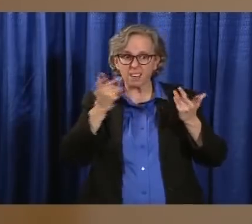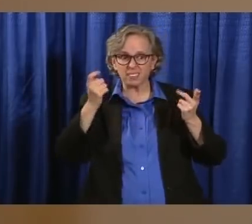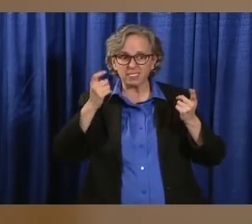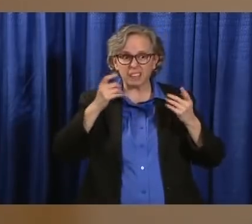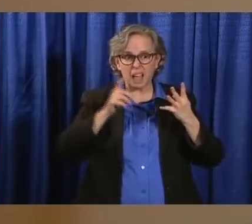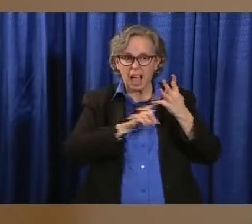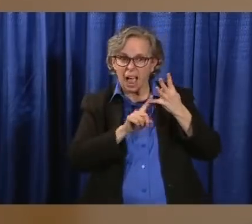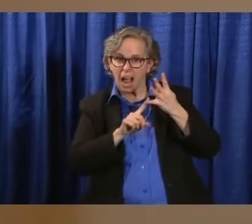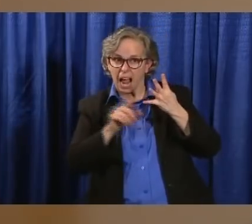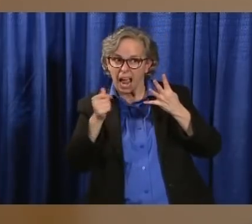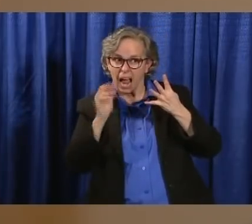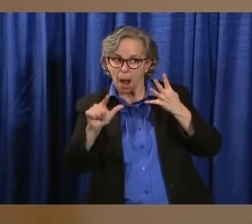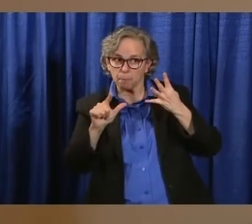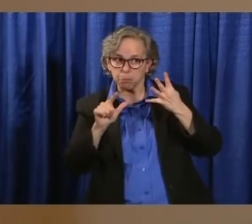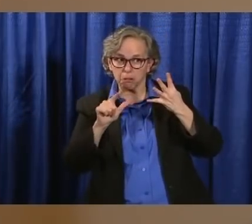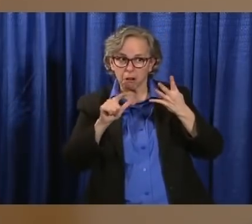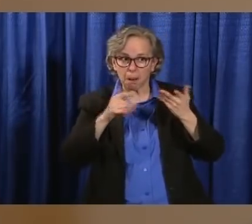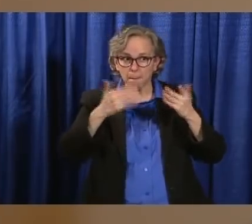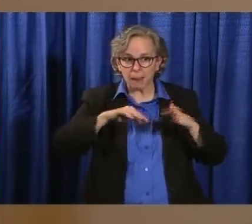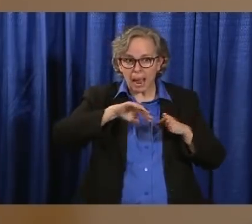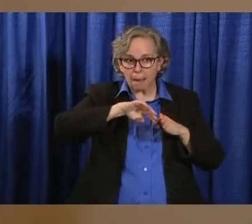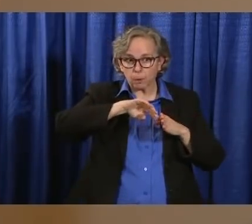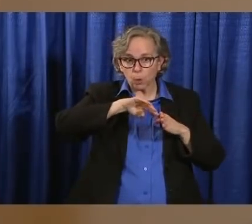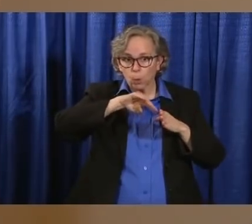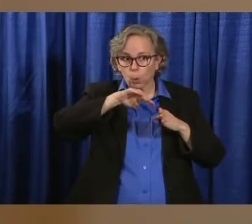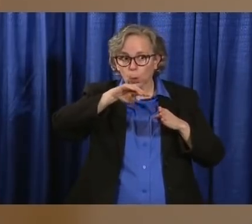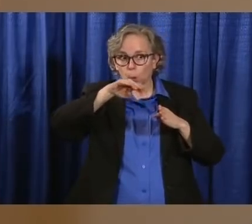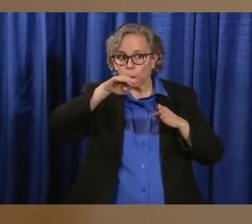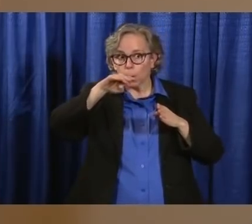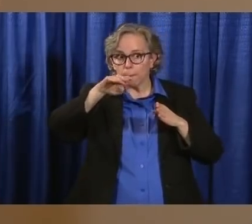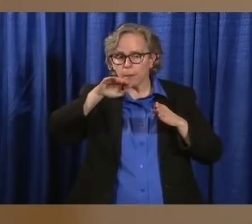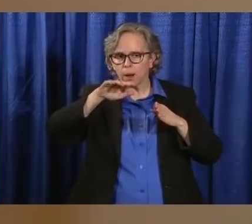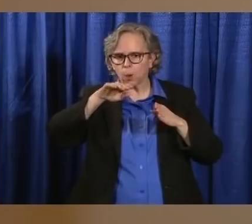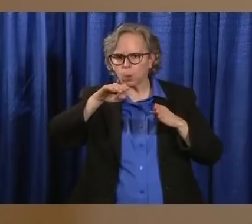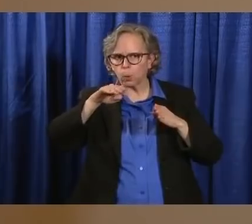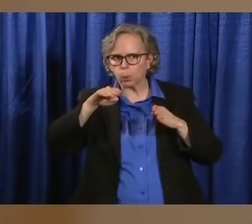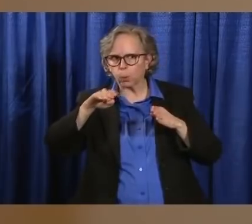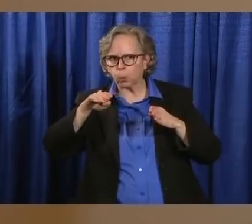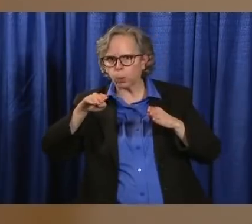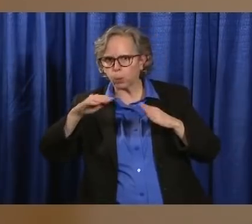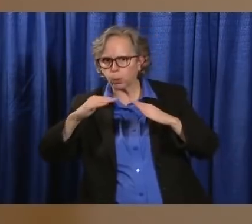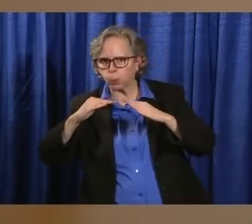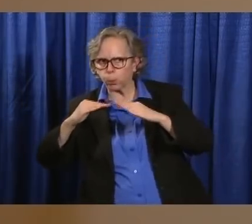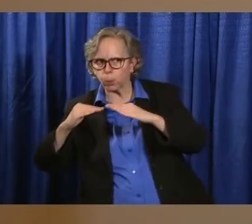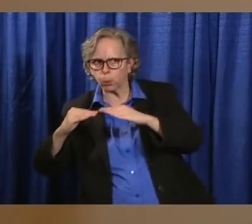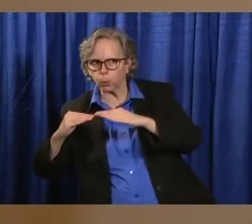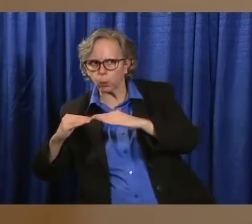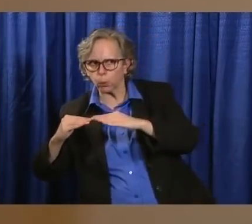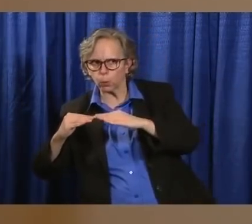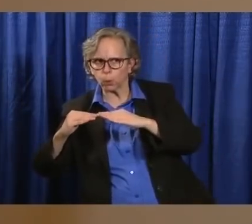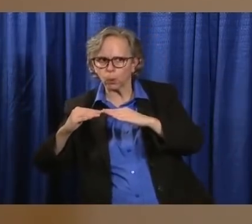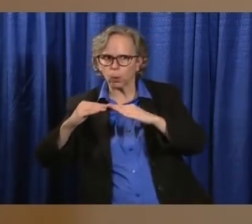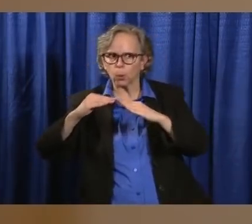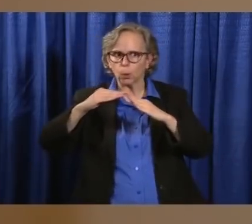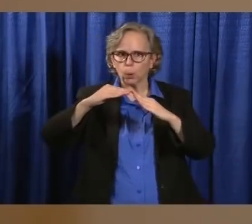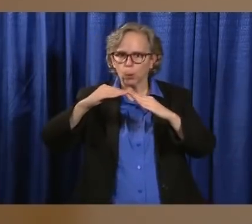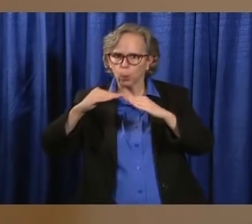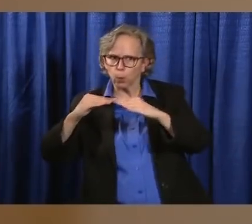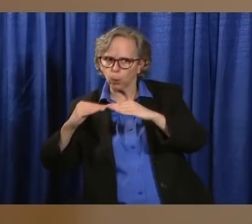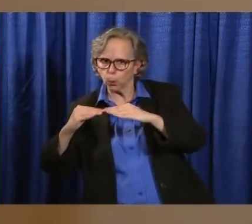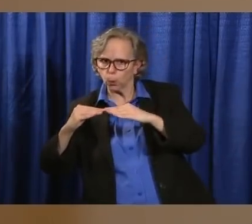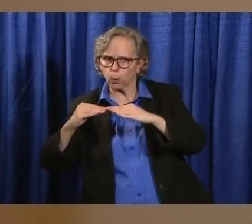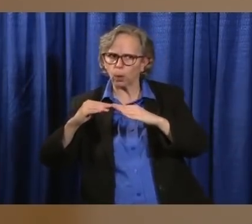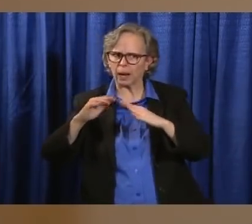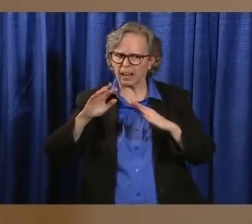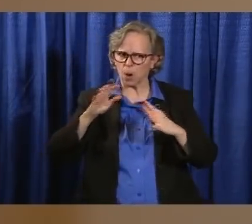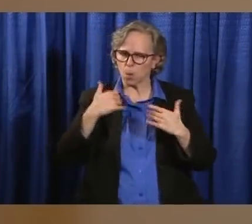mid-May. We already know that number's starting to stretch with data in the last few days. And what we really want